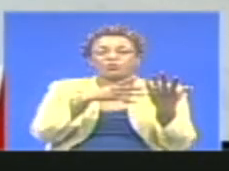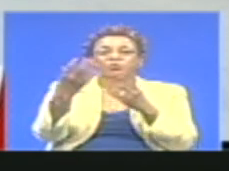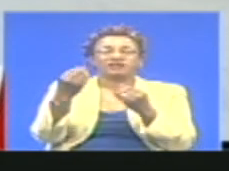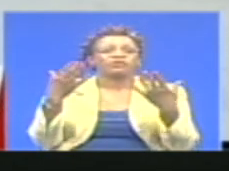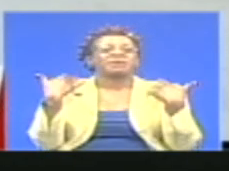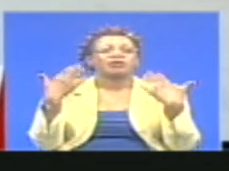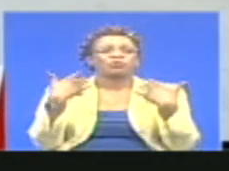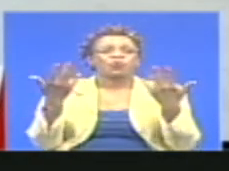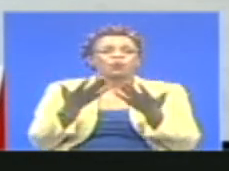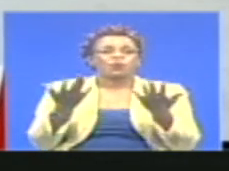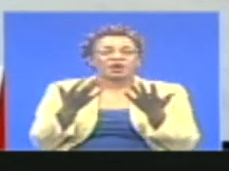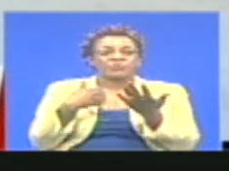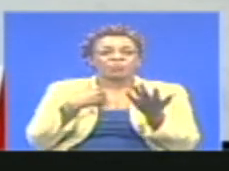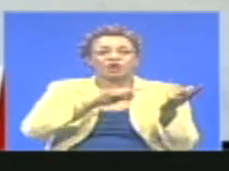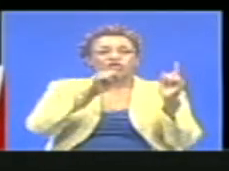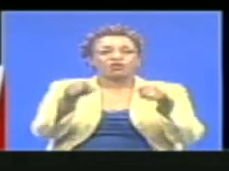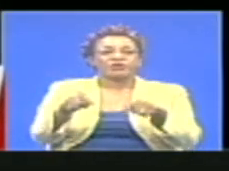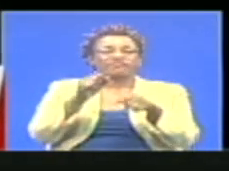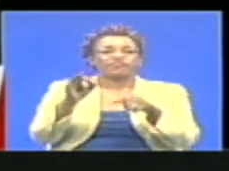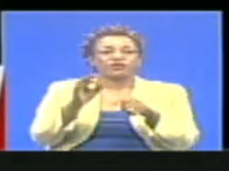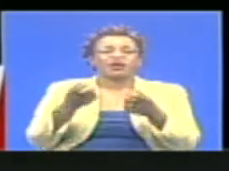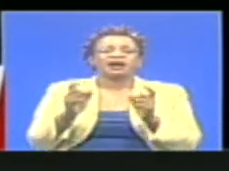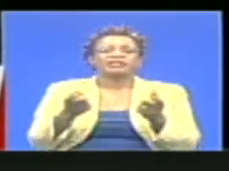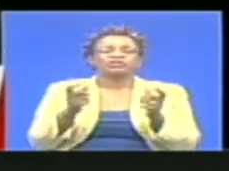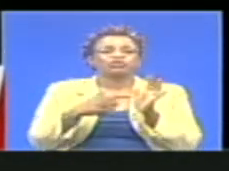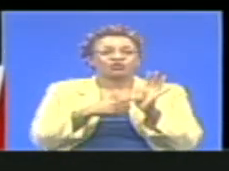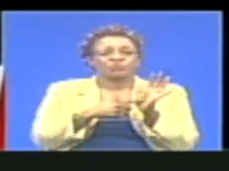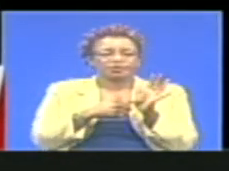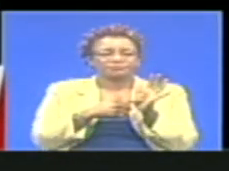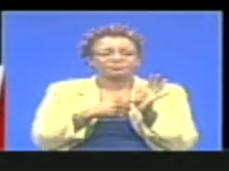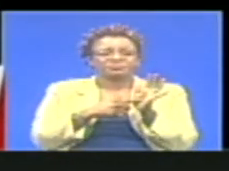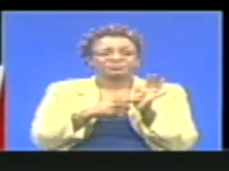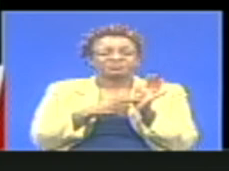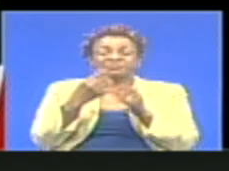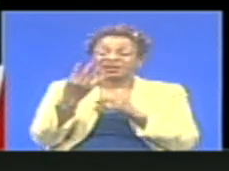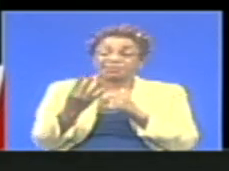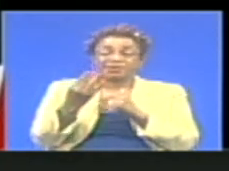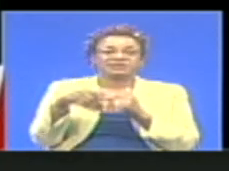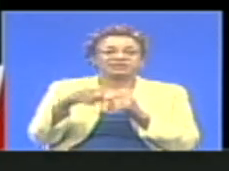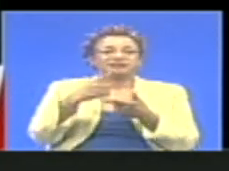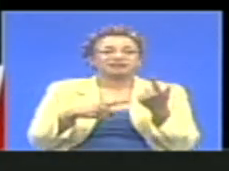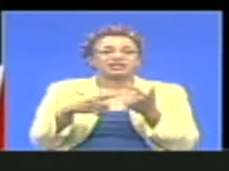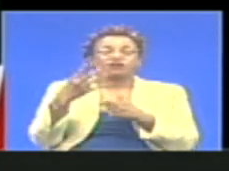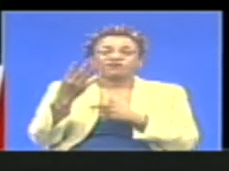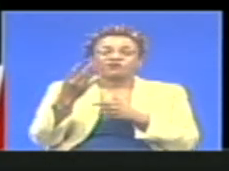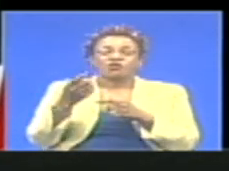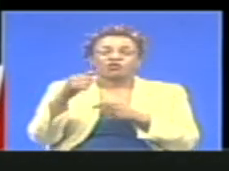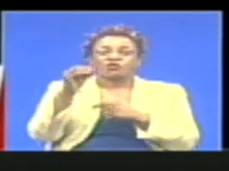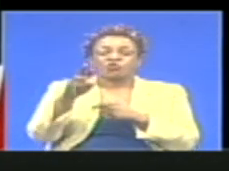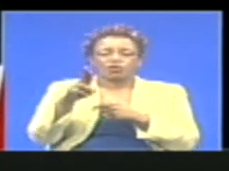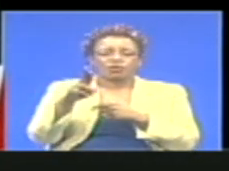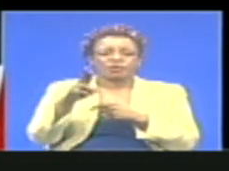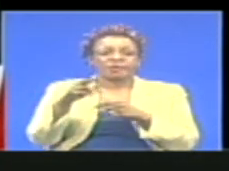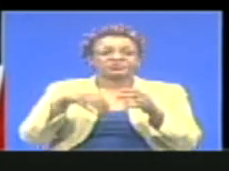where they were scheduled to attend a reggae show. In April this year, four Gor Mahia Football Club fans